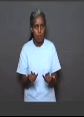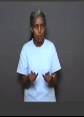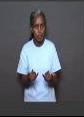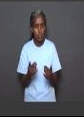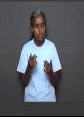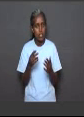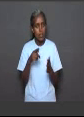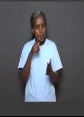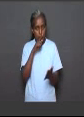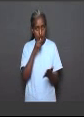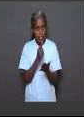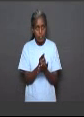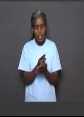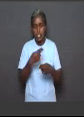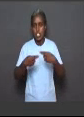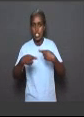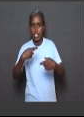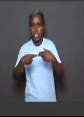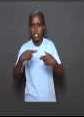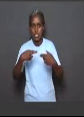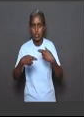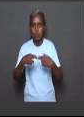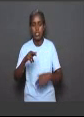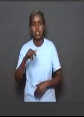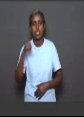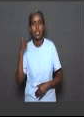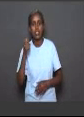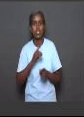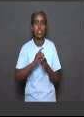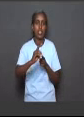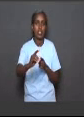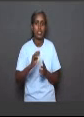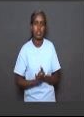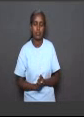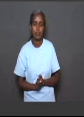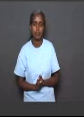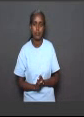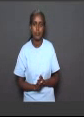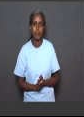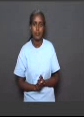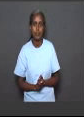Now, let us verify the relationship in the other direction.